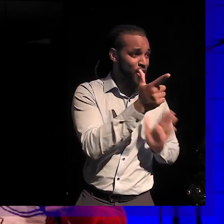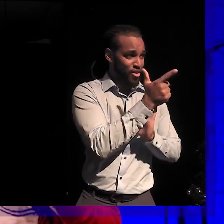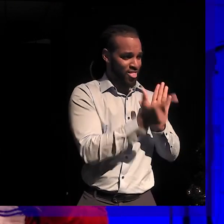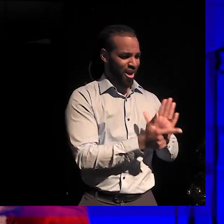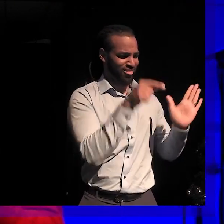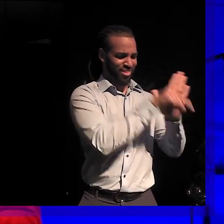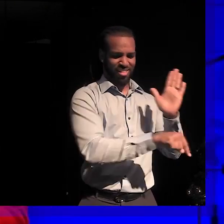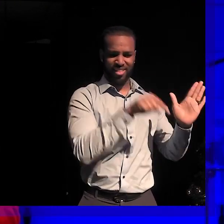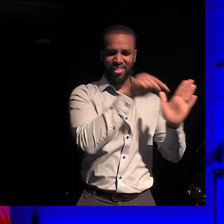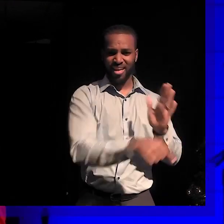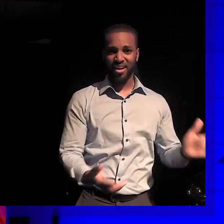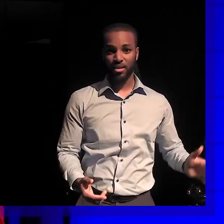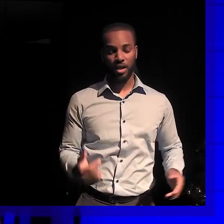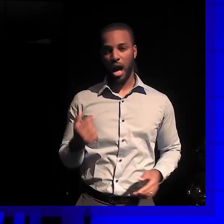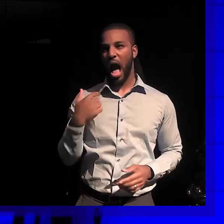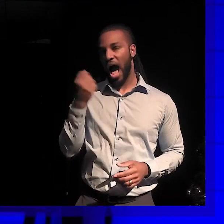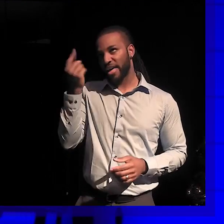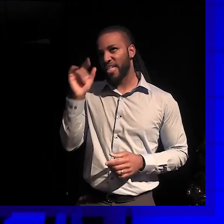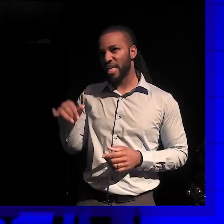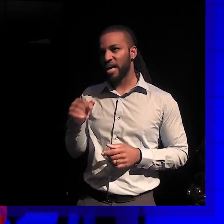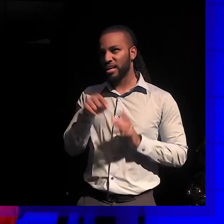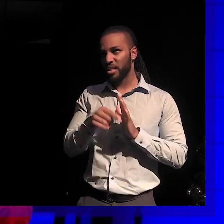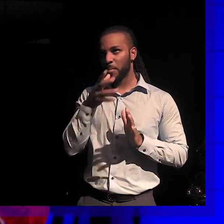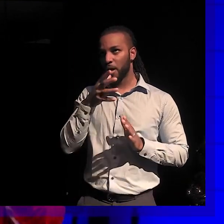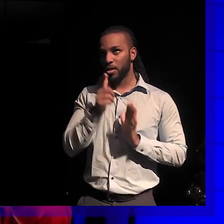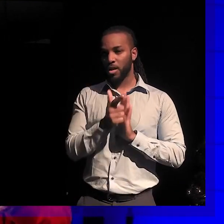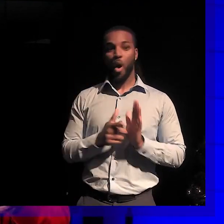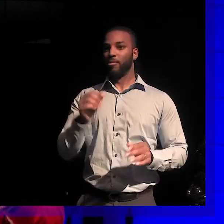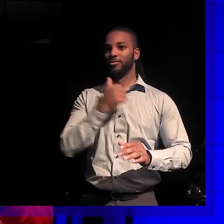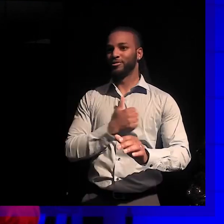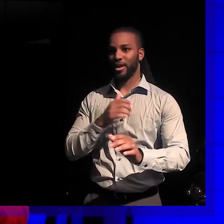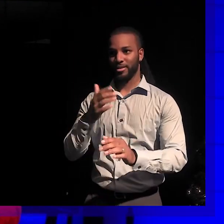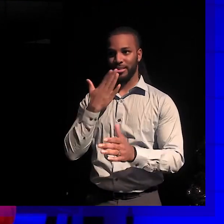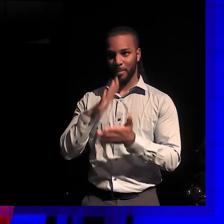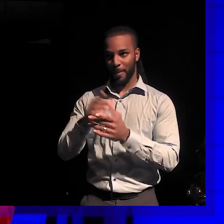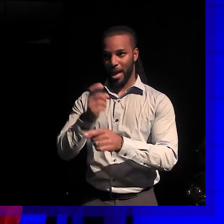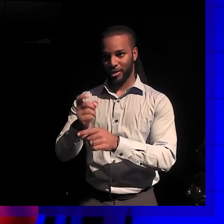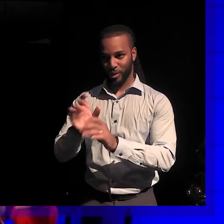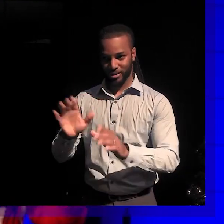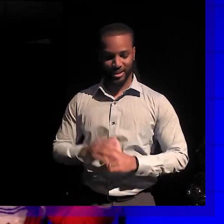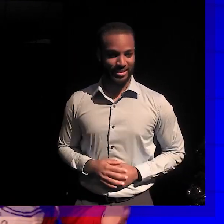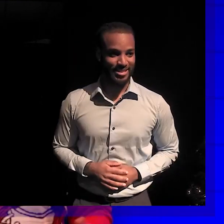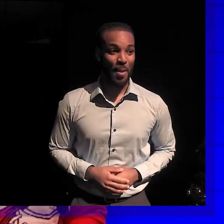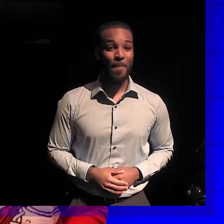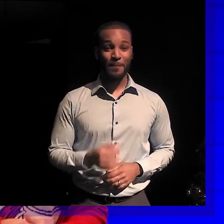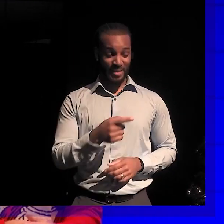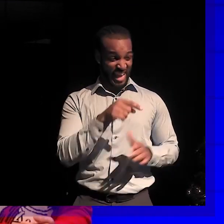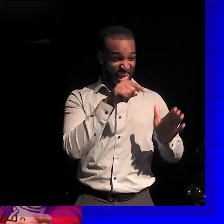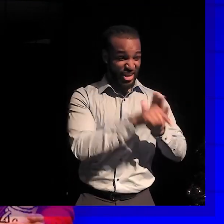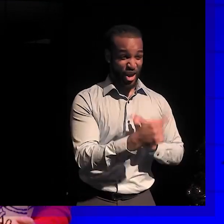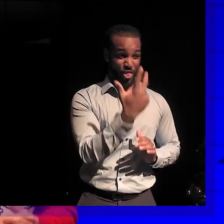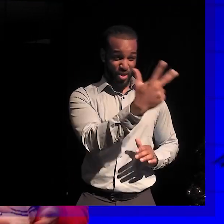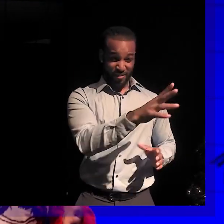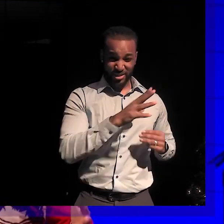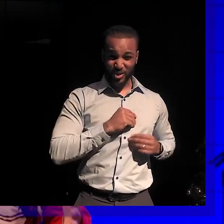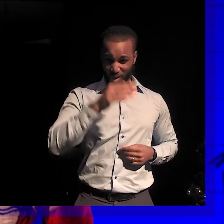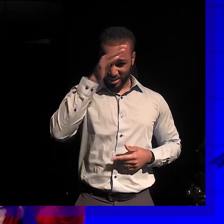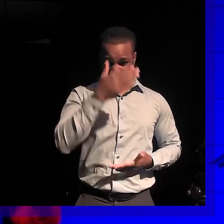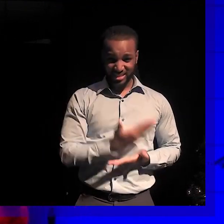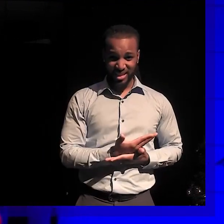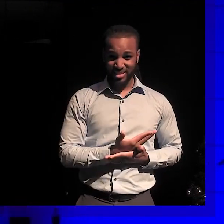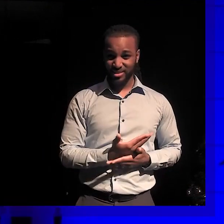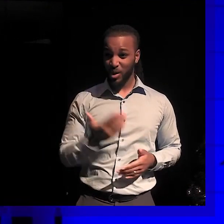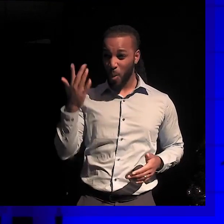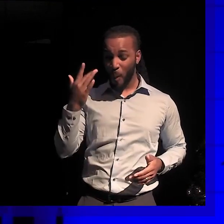that. That was a bad joke. He killed three of his sons just because